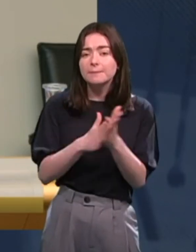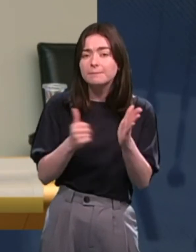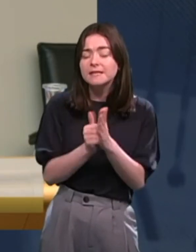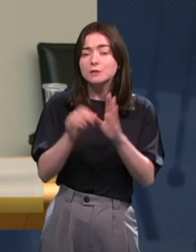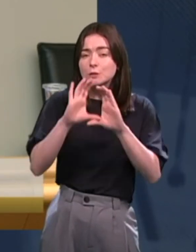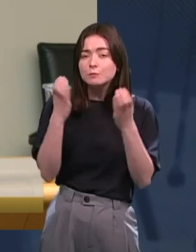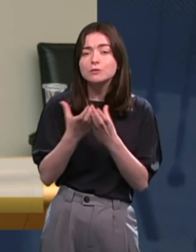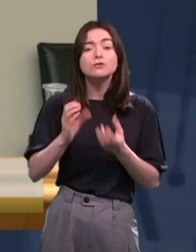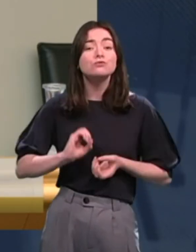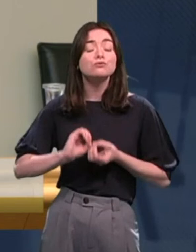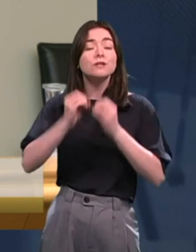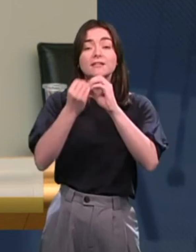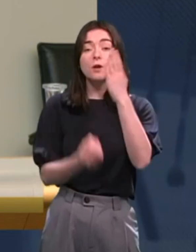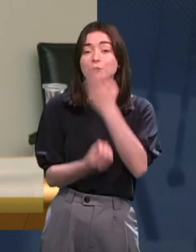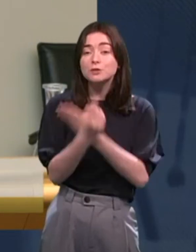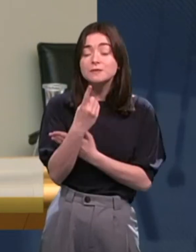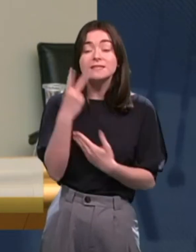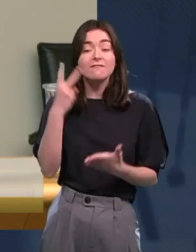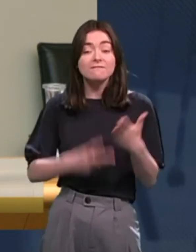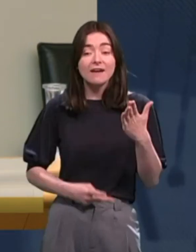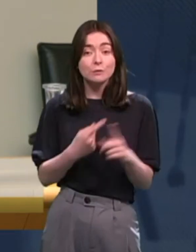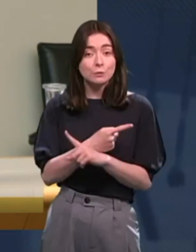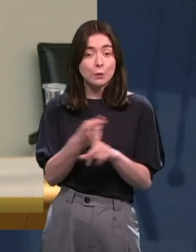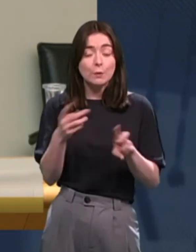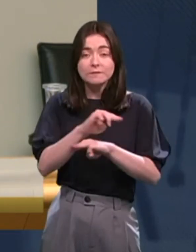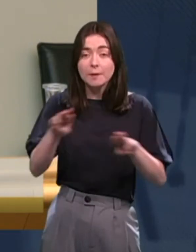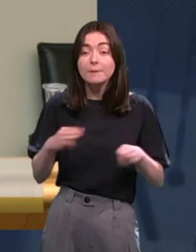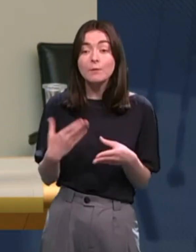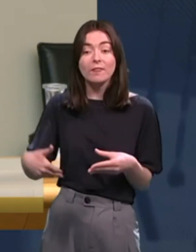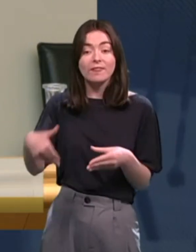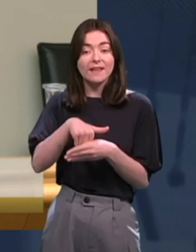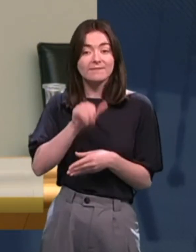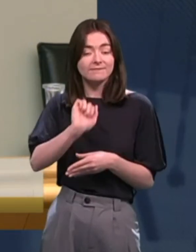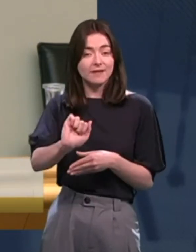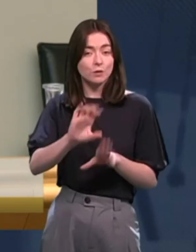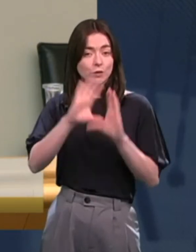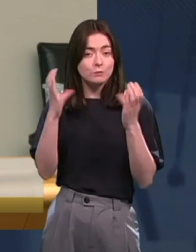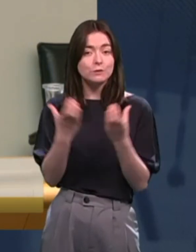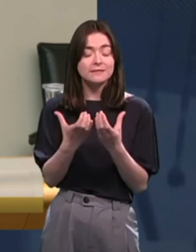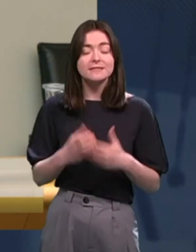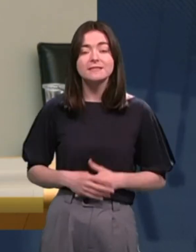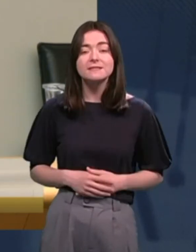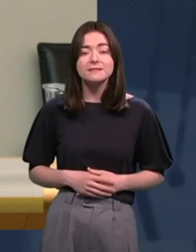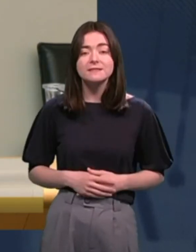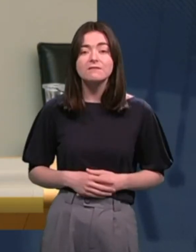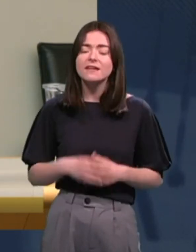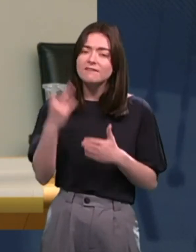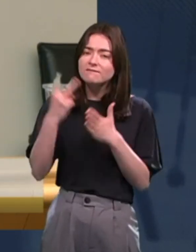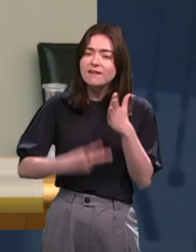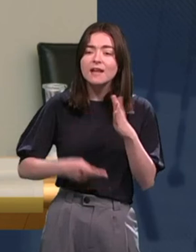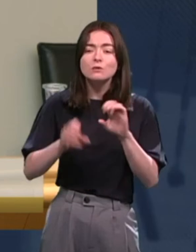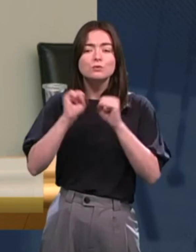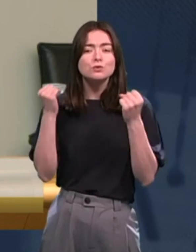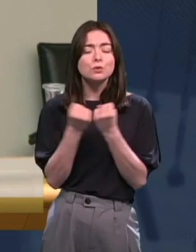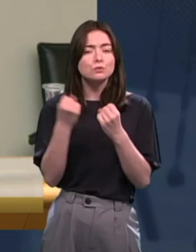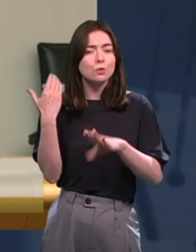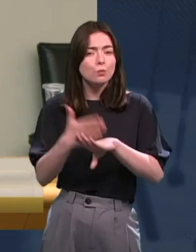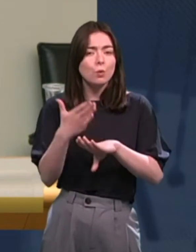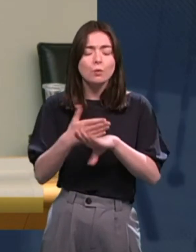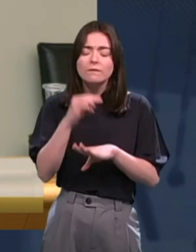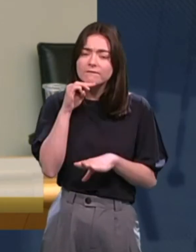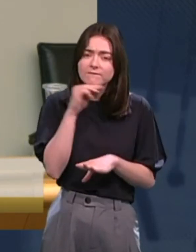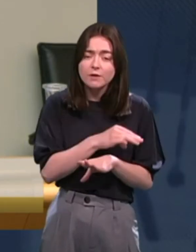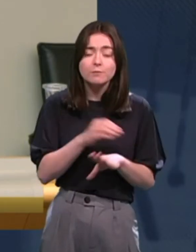create opportunities for people and to value the people that are in their own communities. Finding valued social roles is really important in